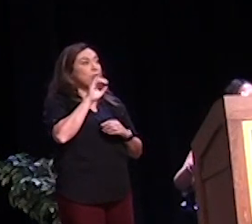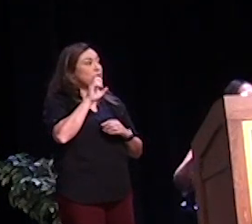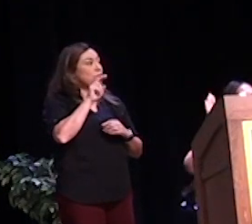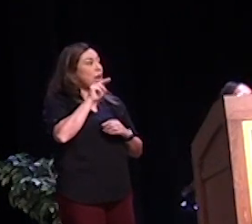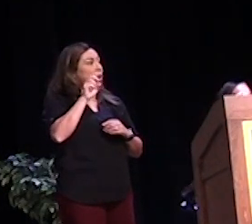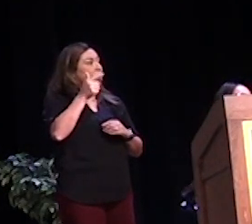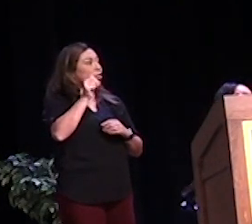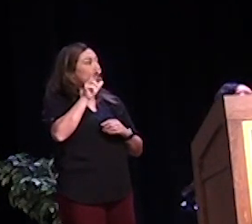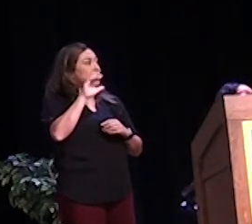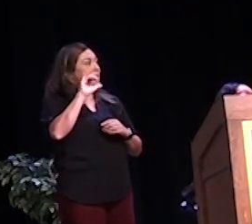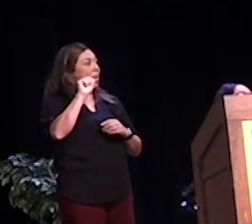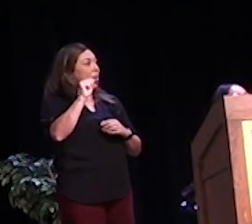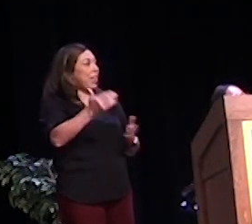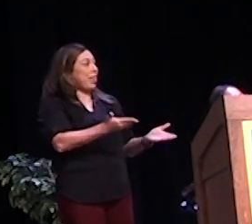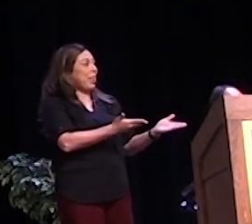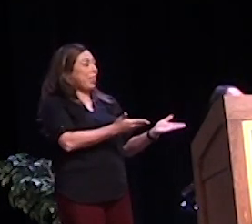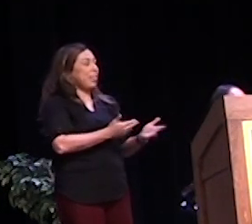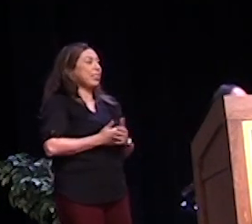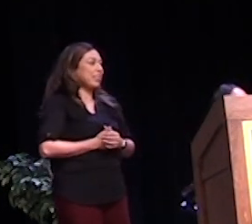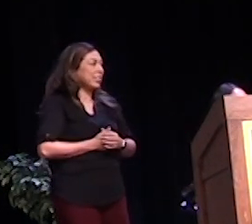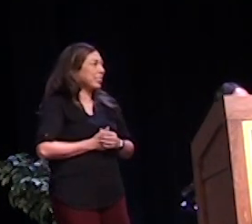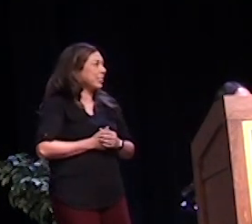Garcia.